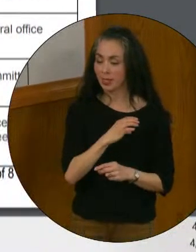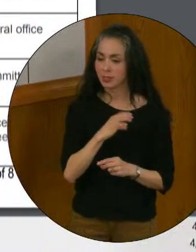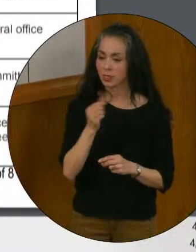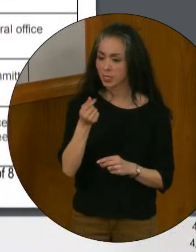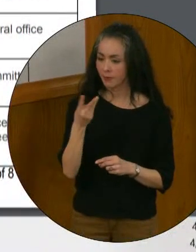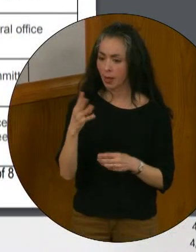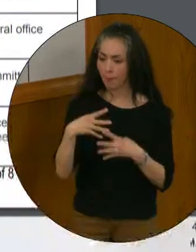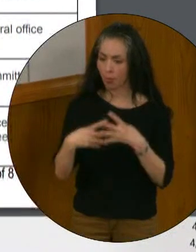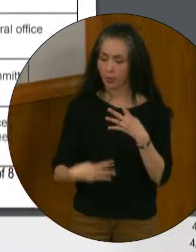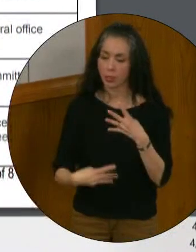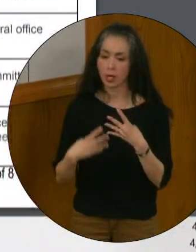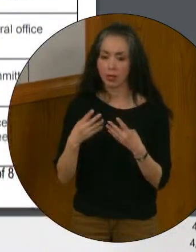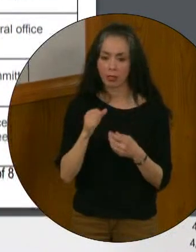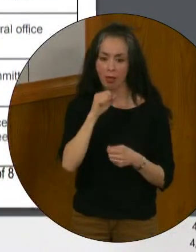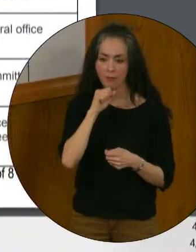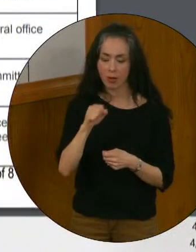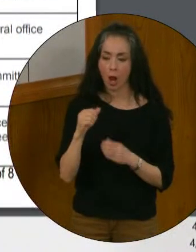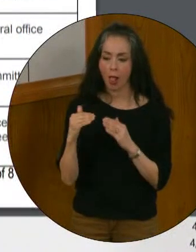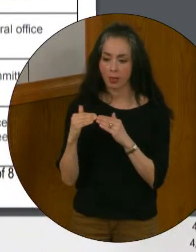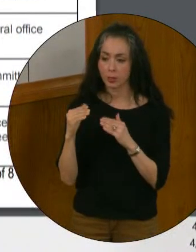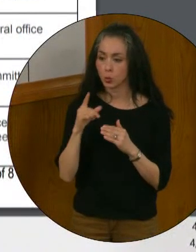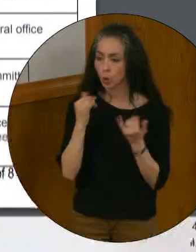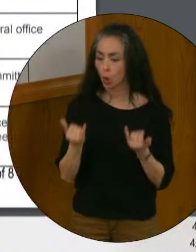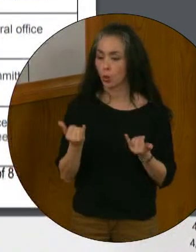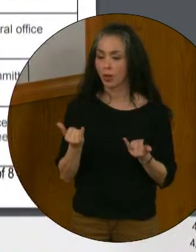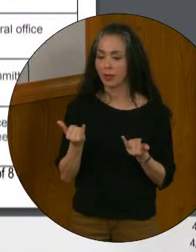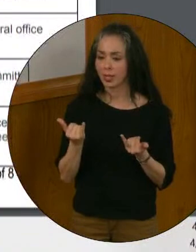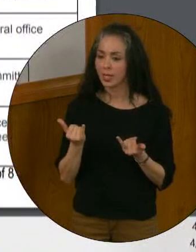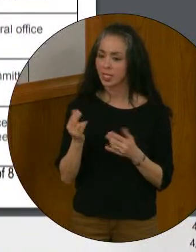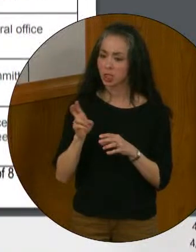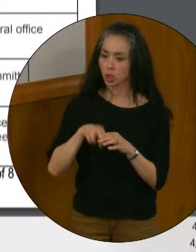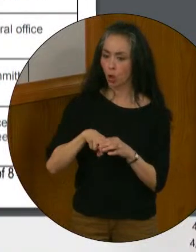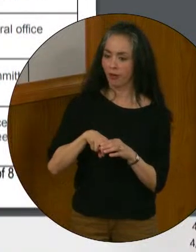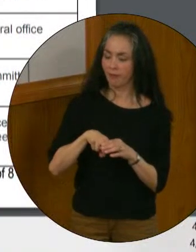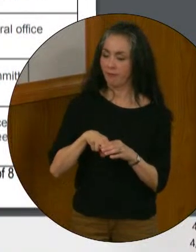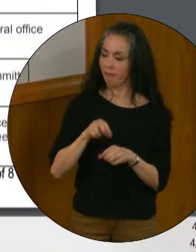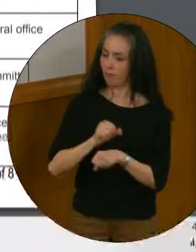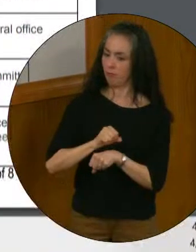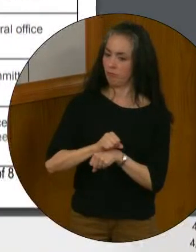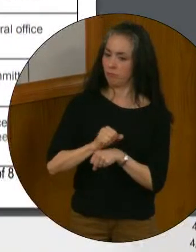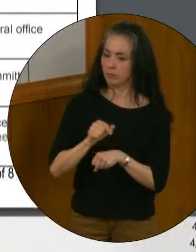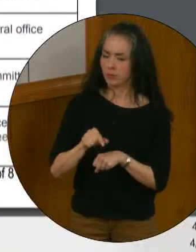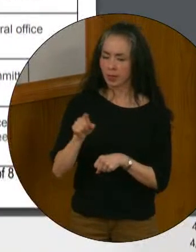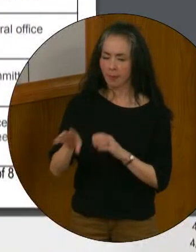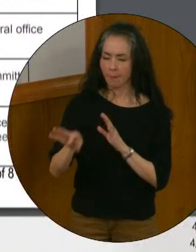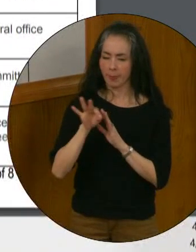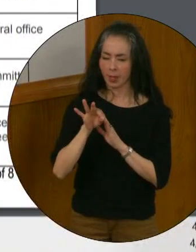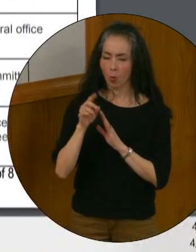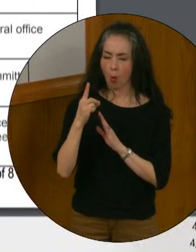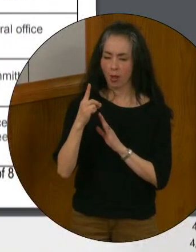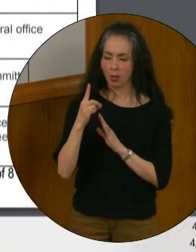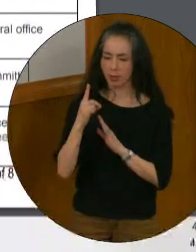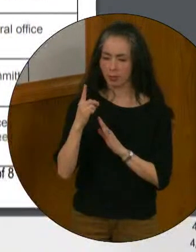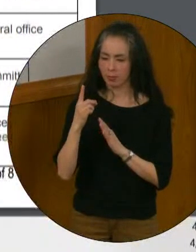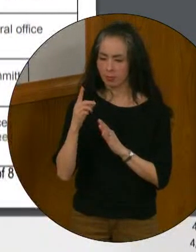I'd love colleagues who currently serve on these. Maybe I'll pick one board-initiated and